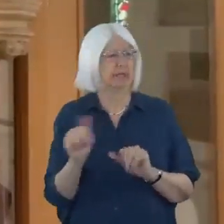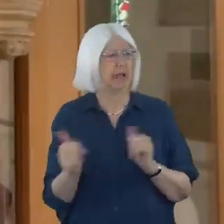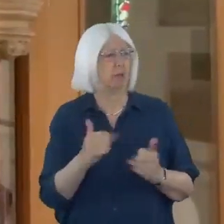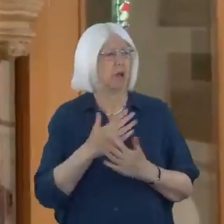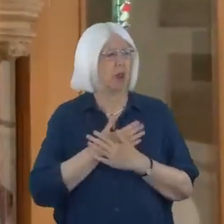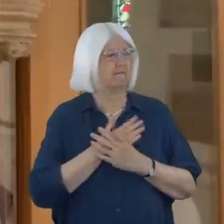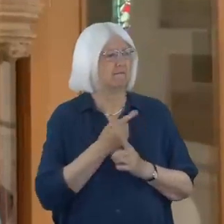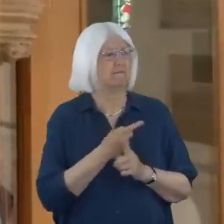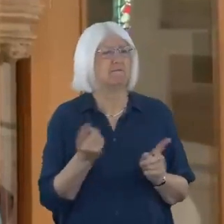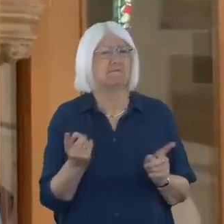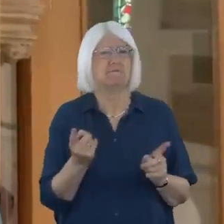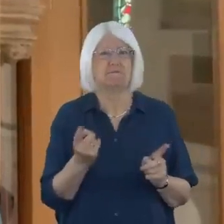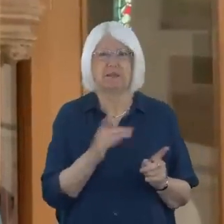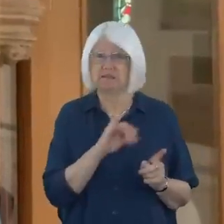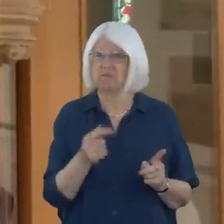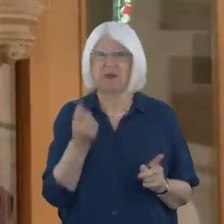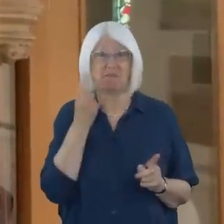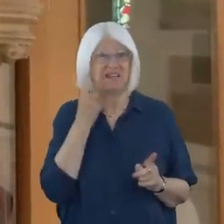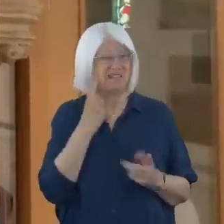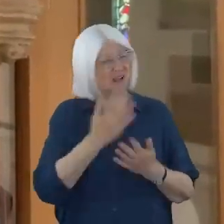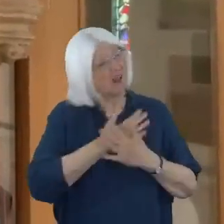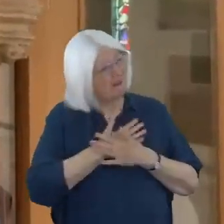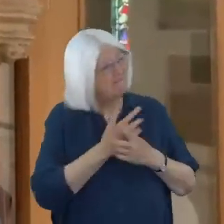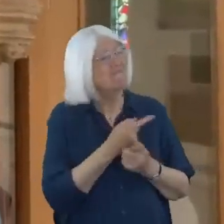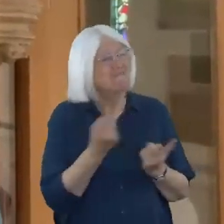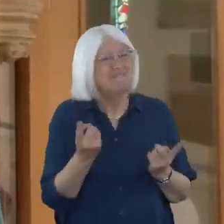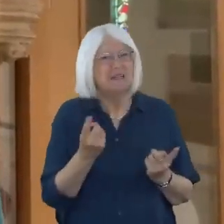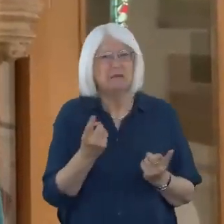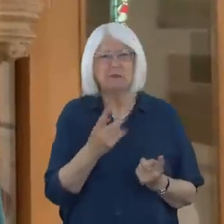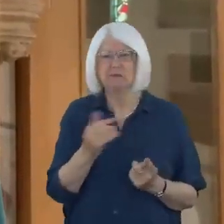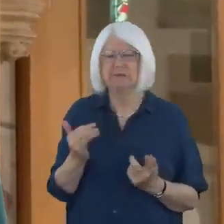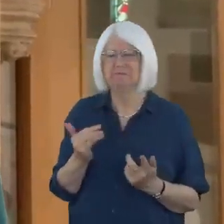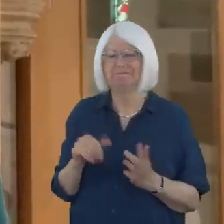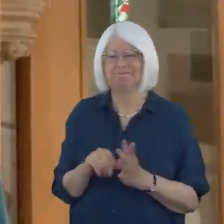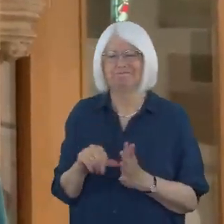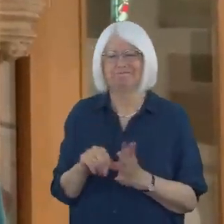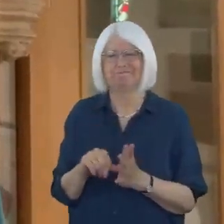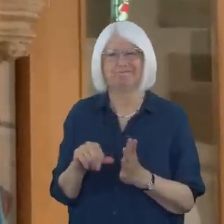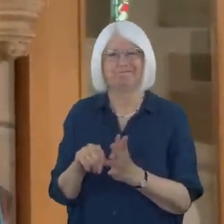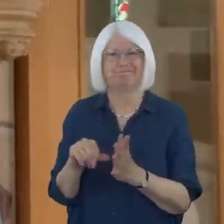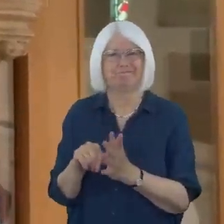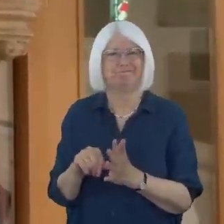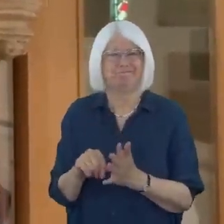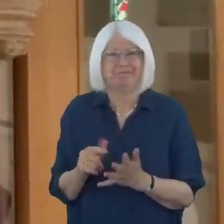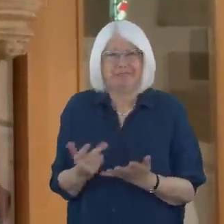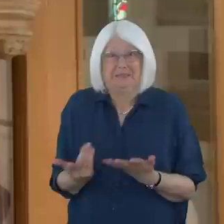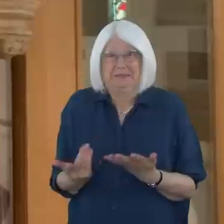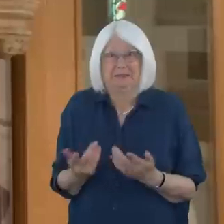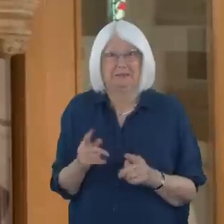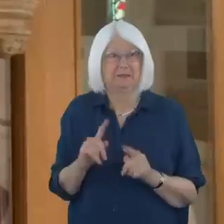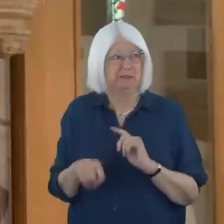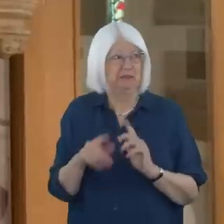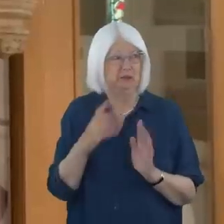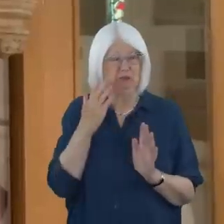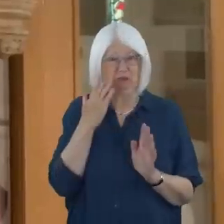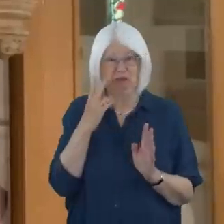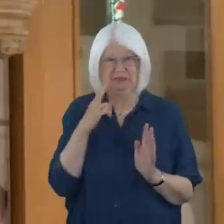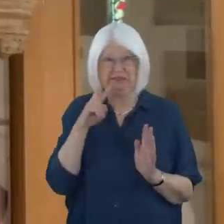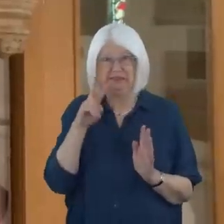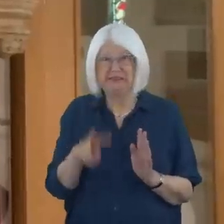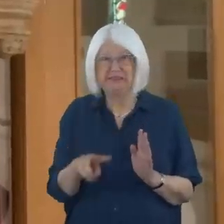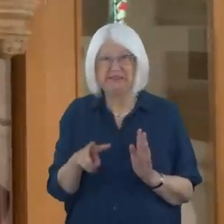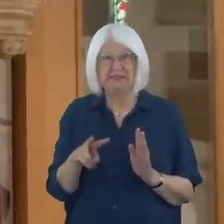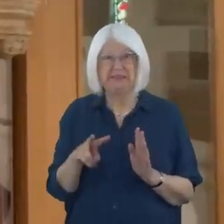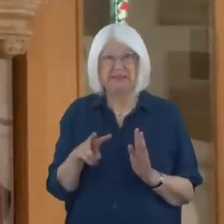Sometimes this is easy, but often it is very difficult, especially when we see and read